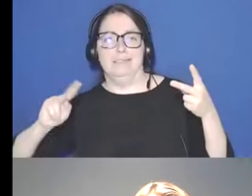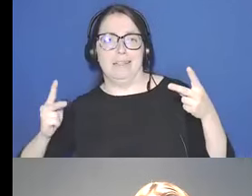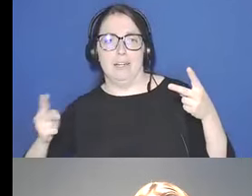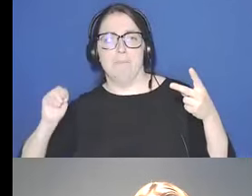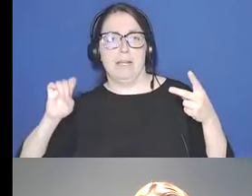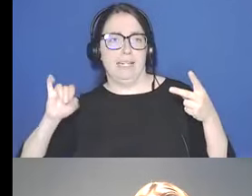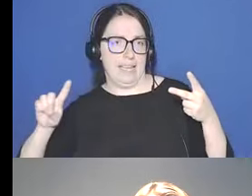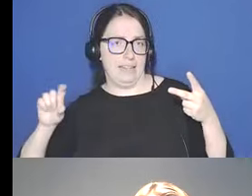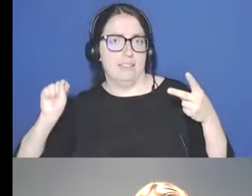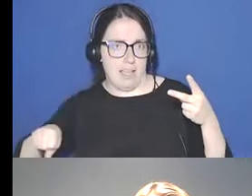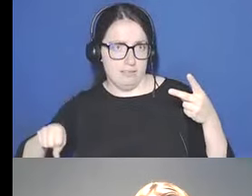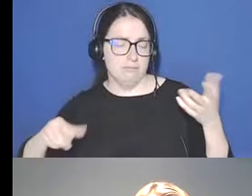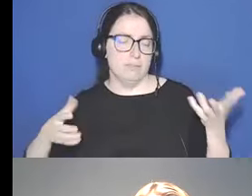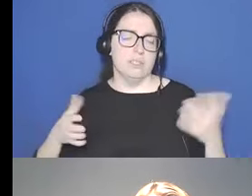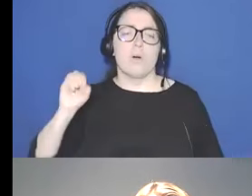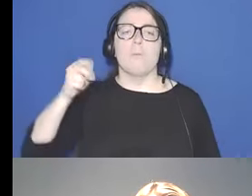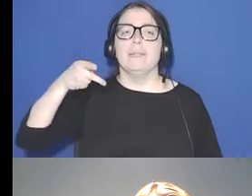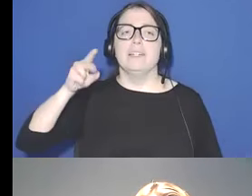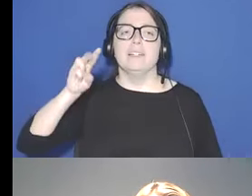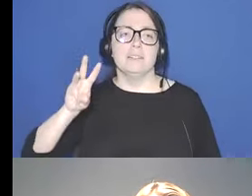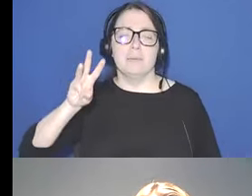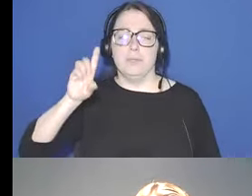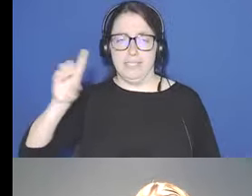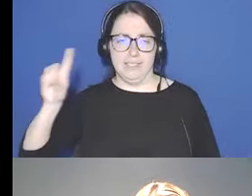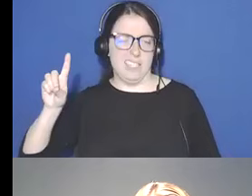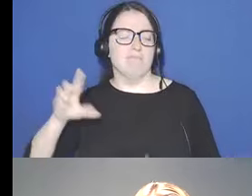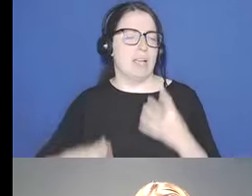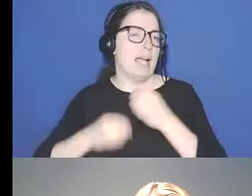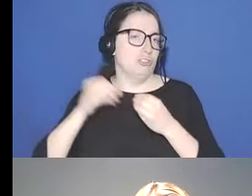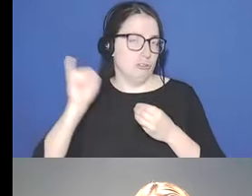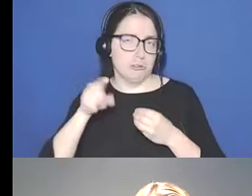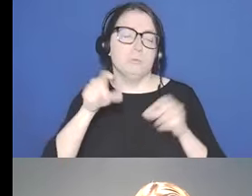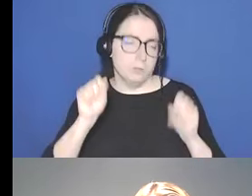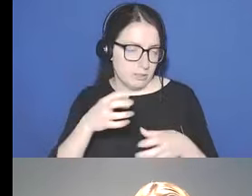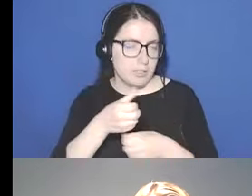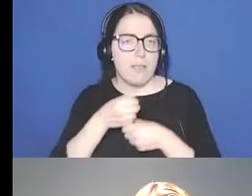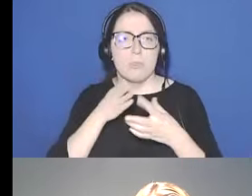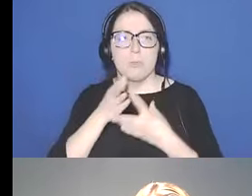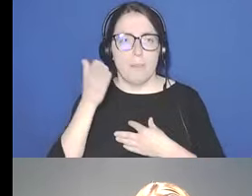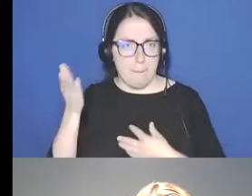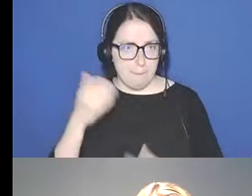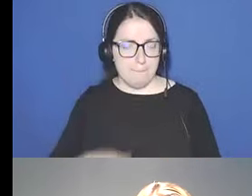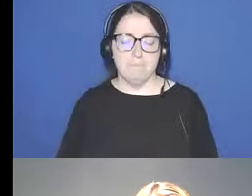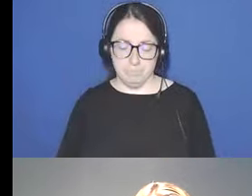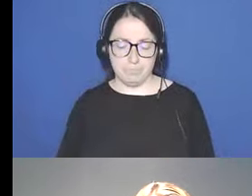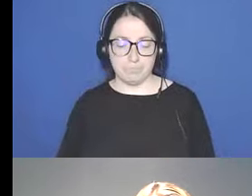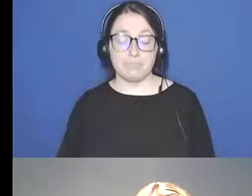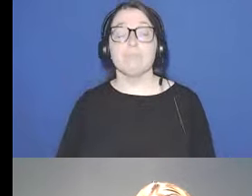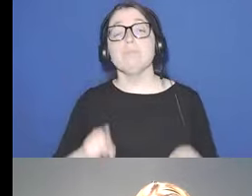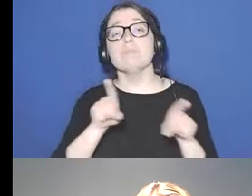could get that extra insurance benefit through them. The other thing is they have things called family